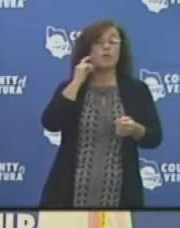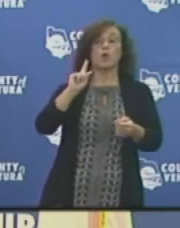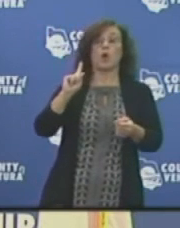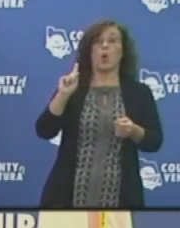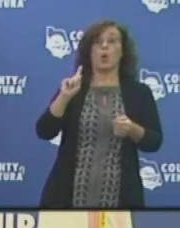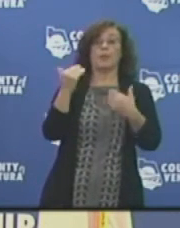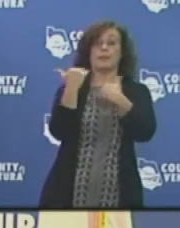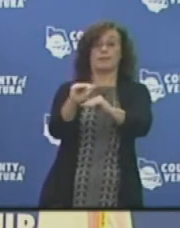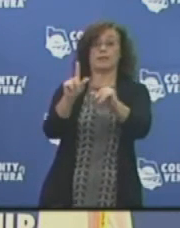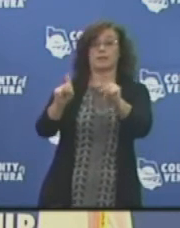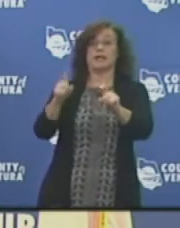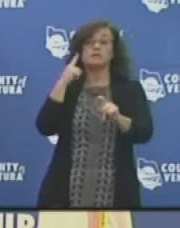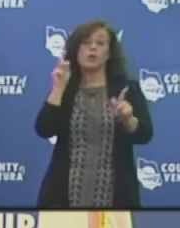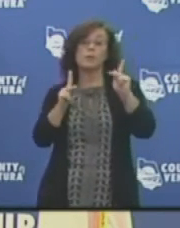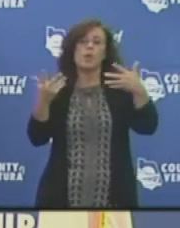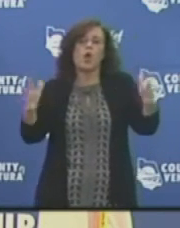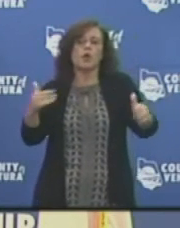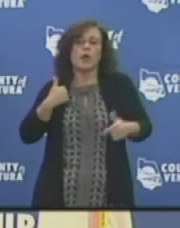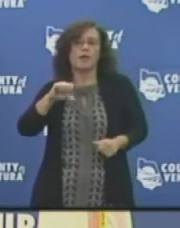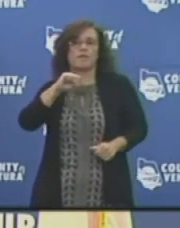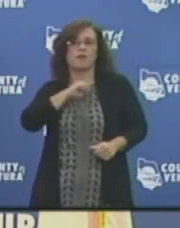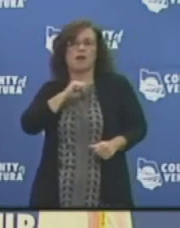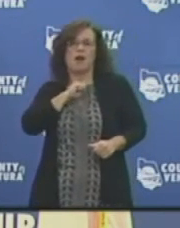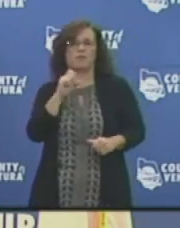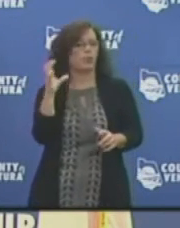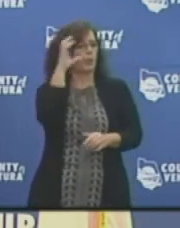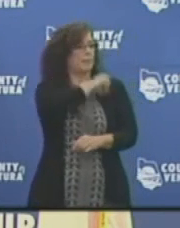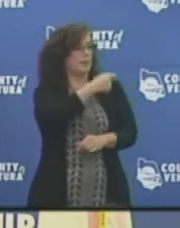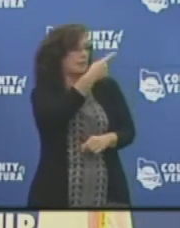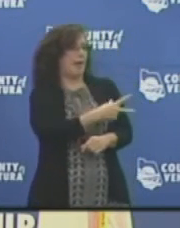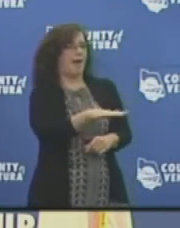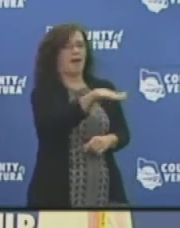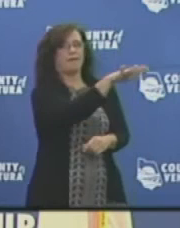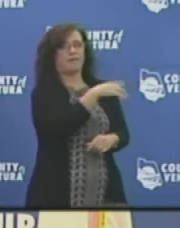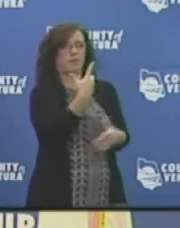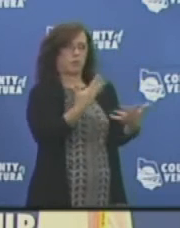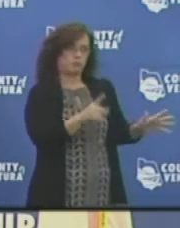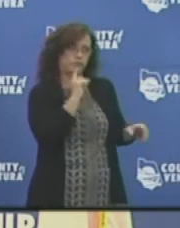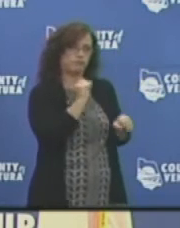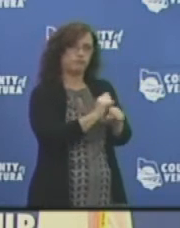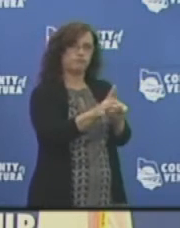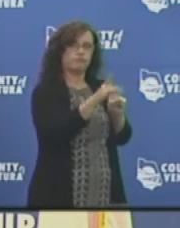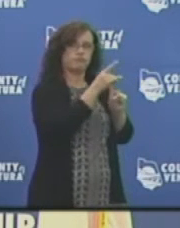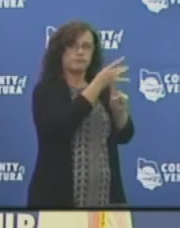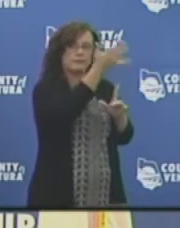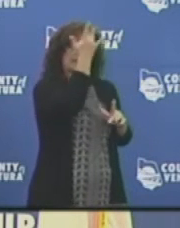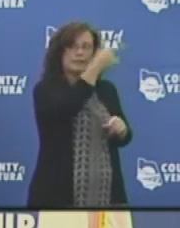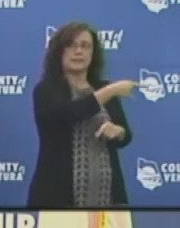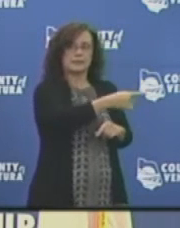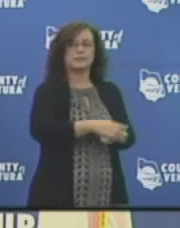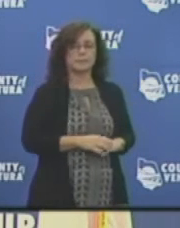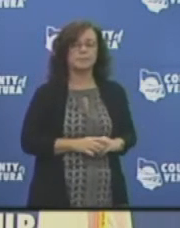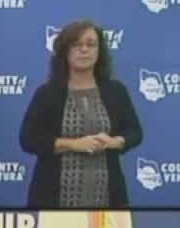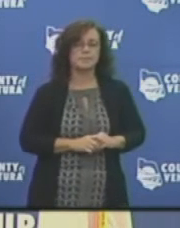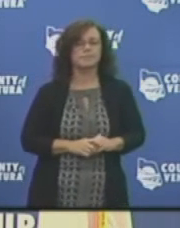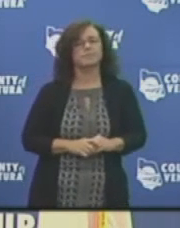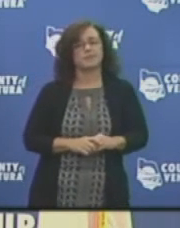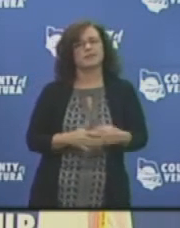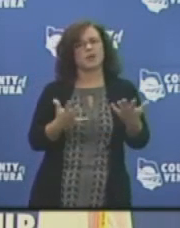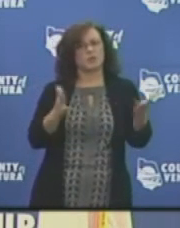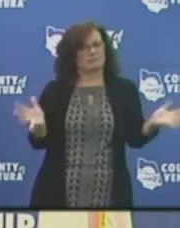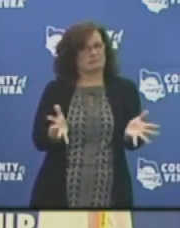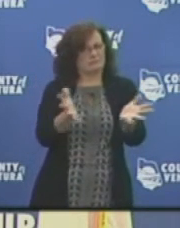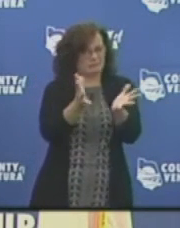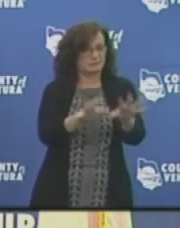urge you to consider getting routine testing in the community. And am grateful for the fact that we can